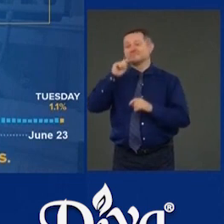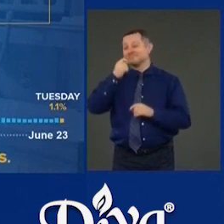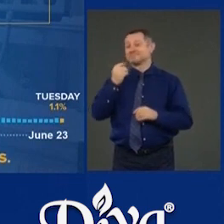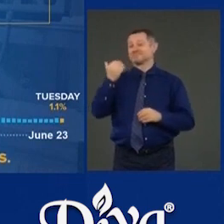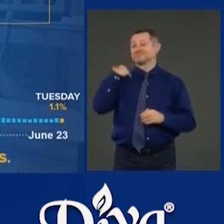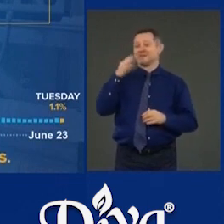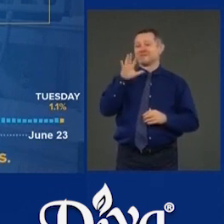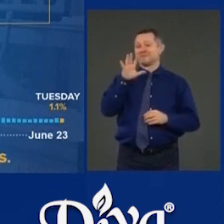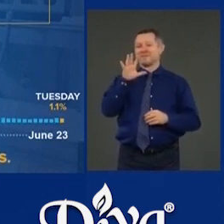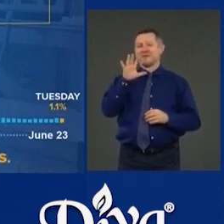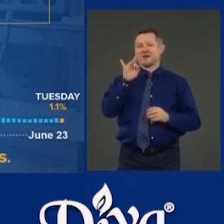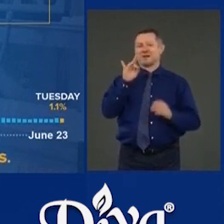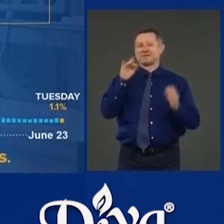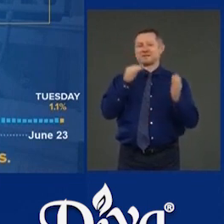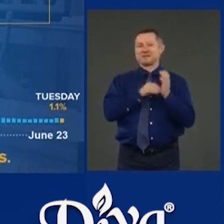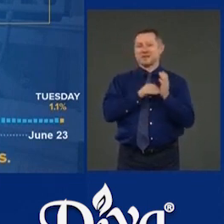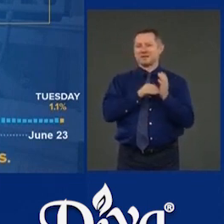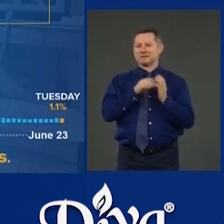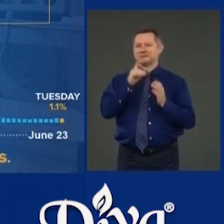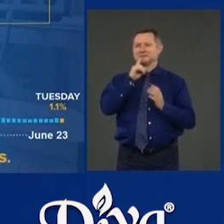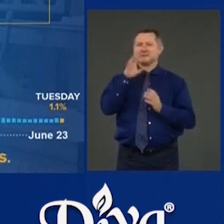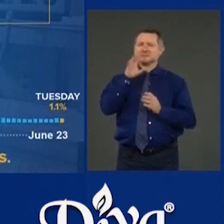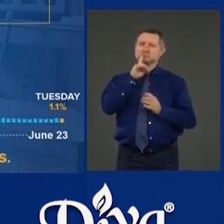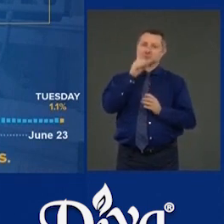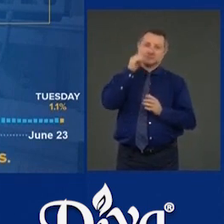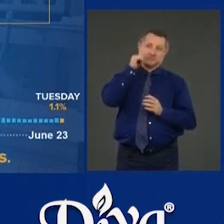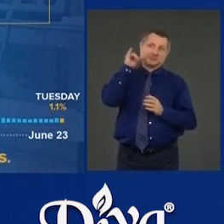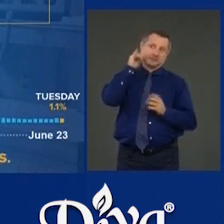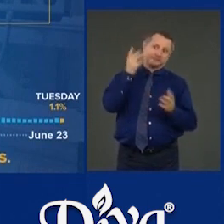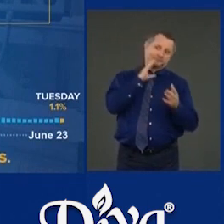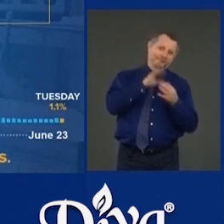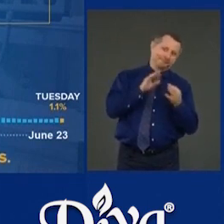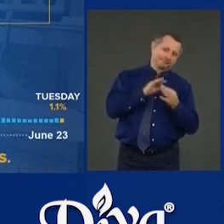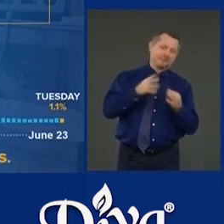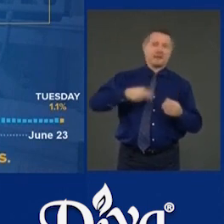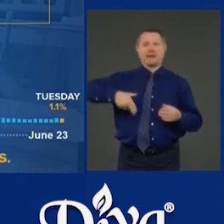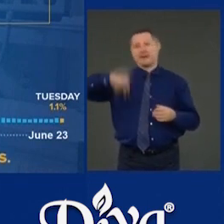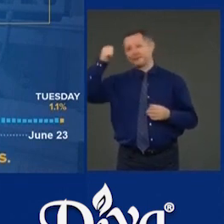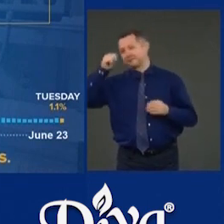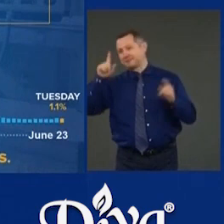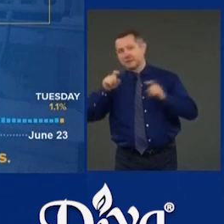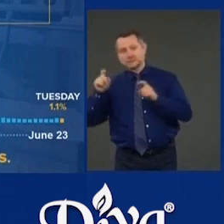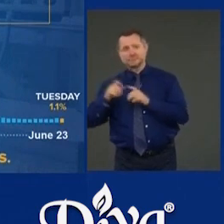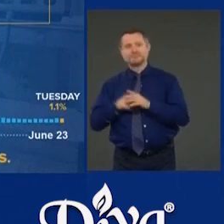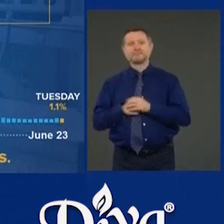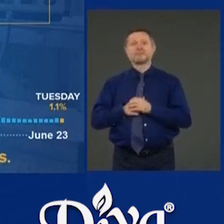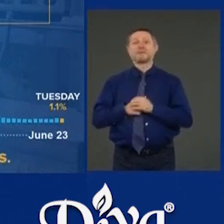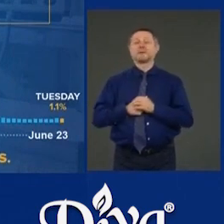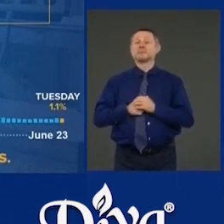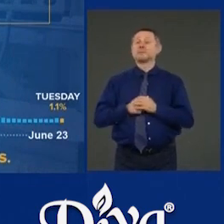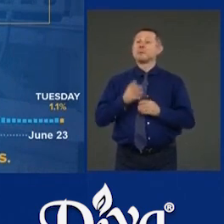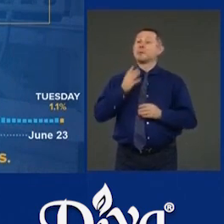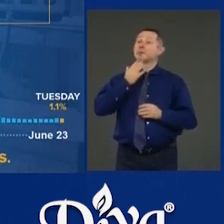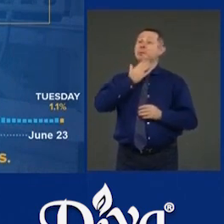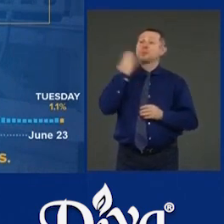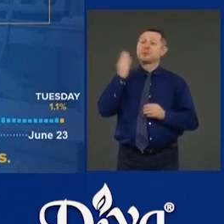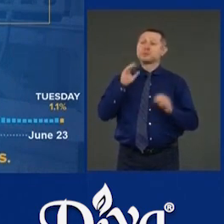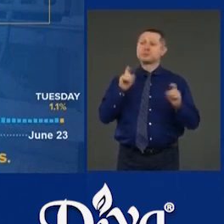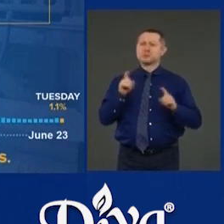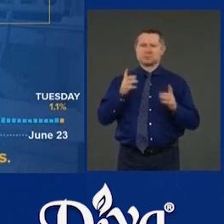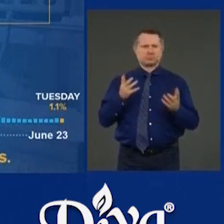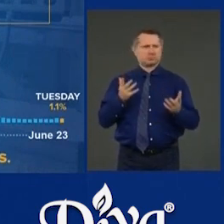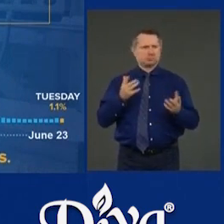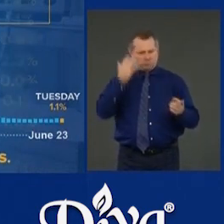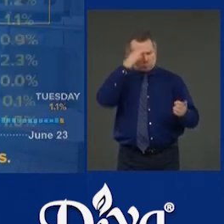yesterday. Highest number of tests in the United States. Without the tests, you don't know where you are. We're